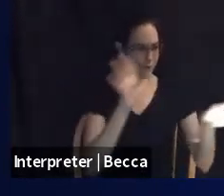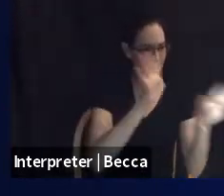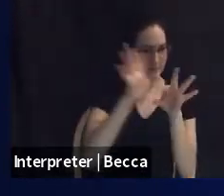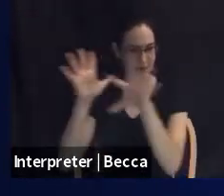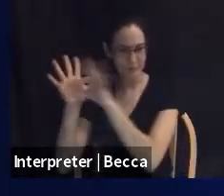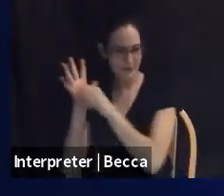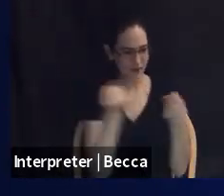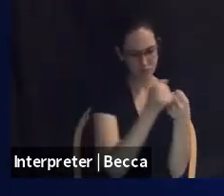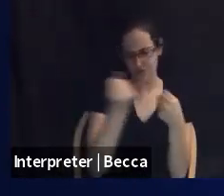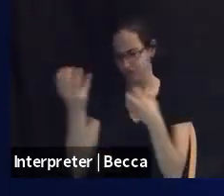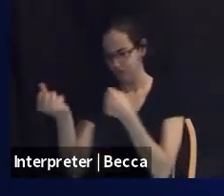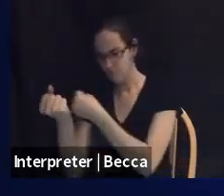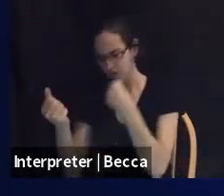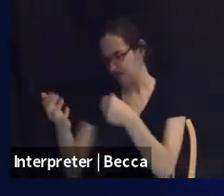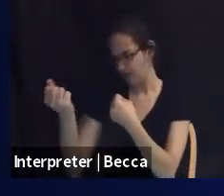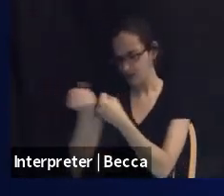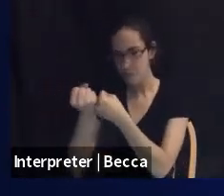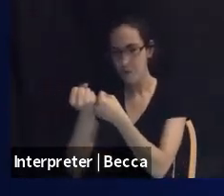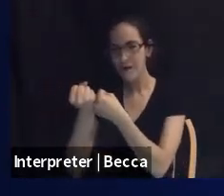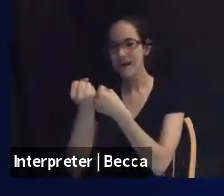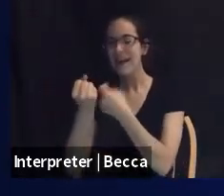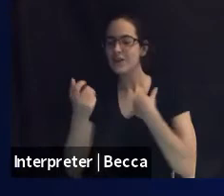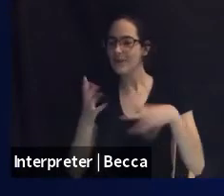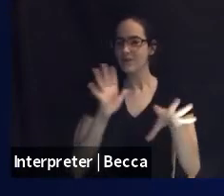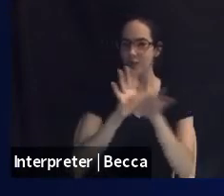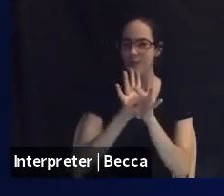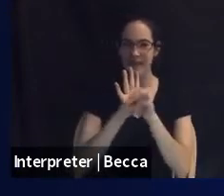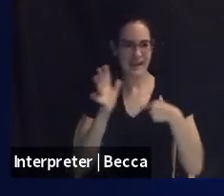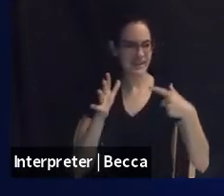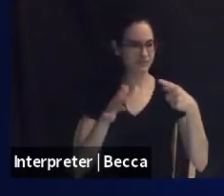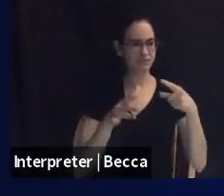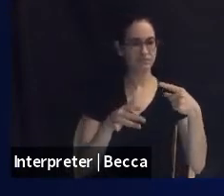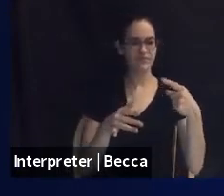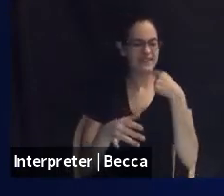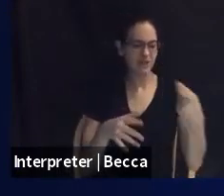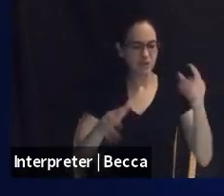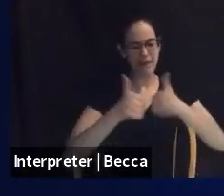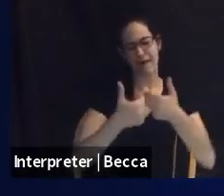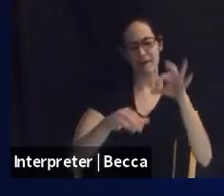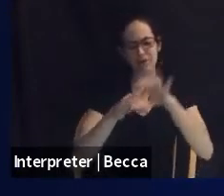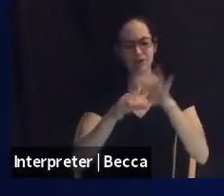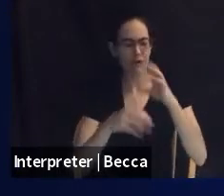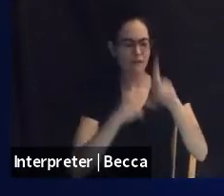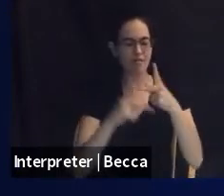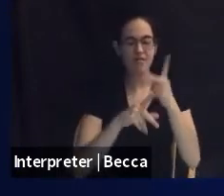these quizzes online of what you believe on different issues, and it tells you how to vote. And it tells you the kind of people you should be hanging out with. And I think that's just